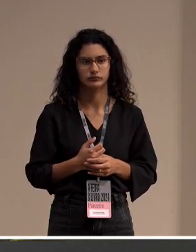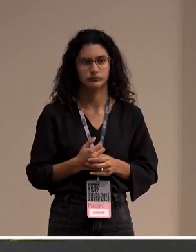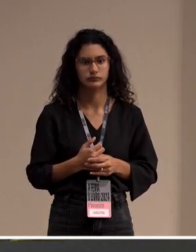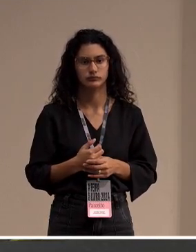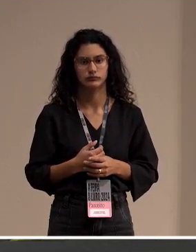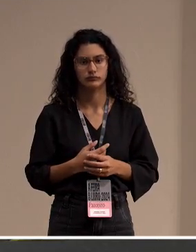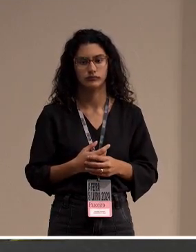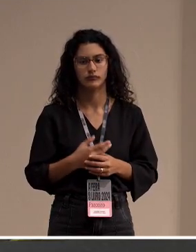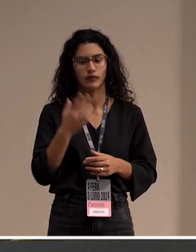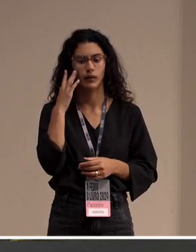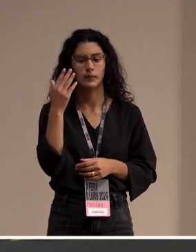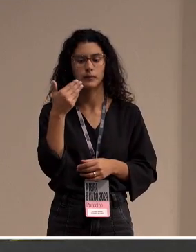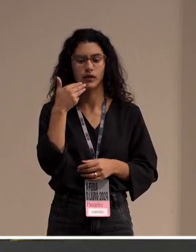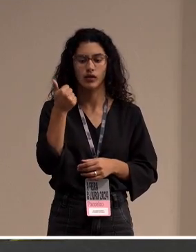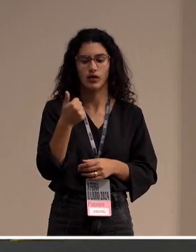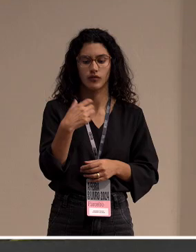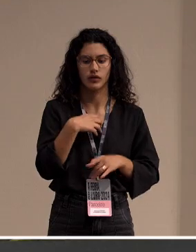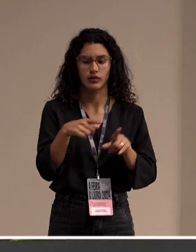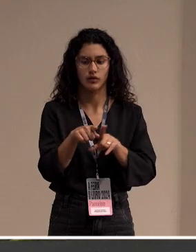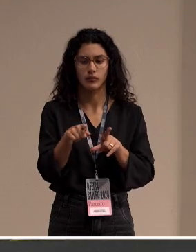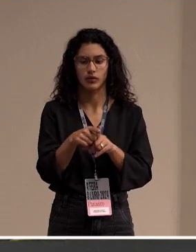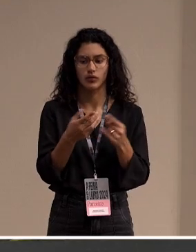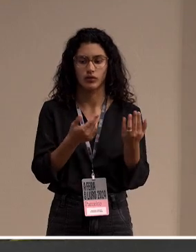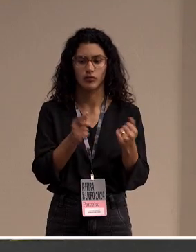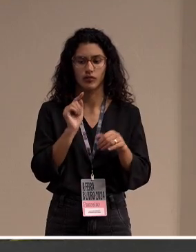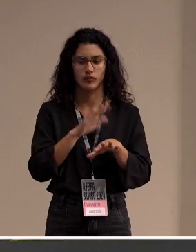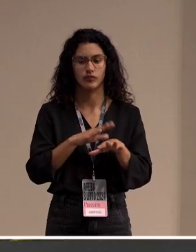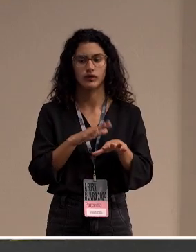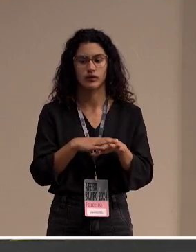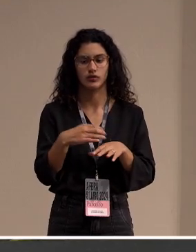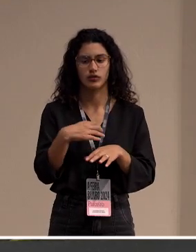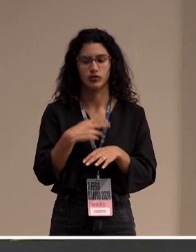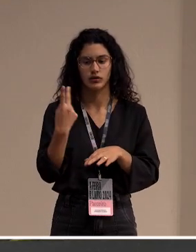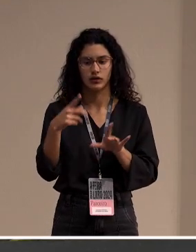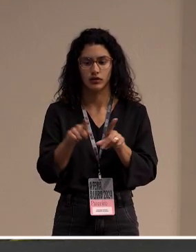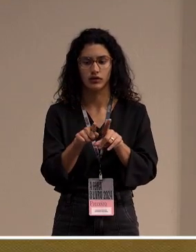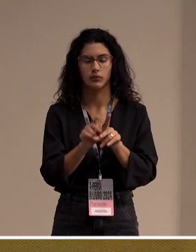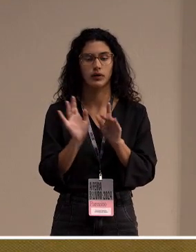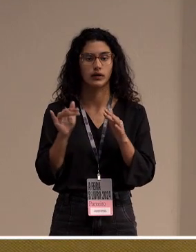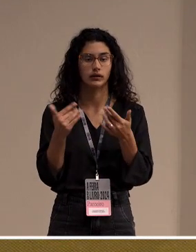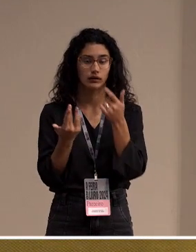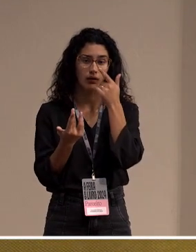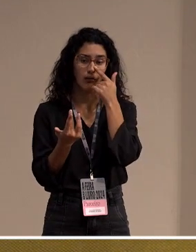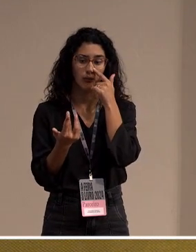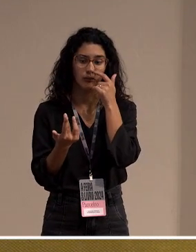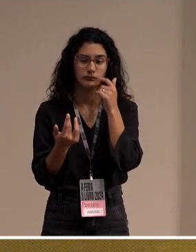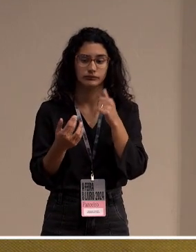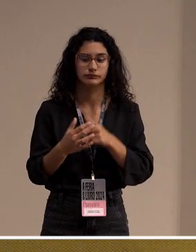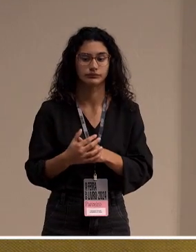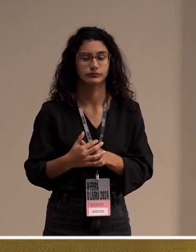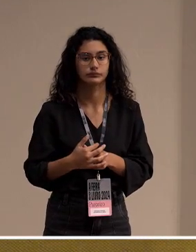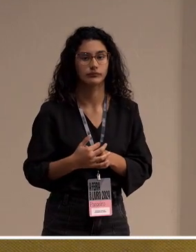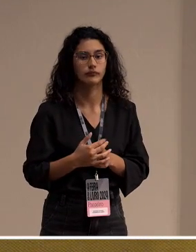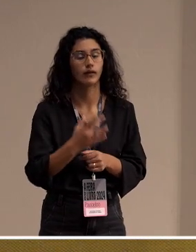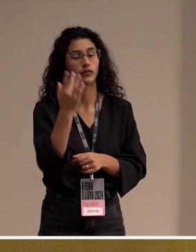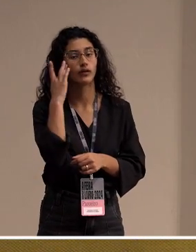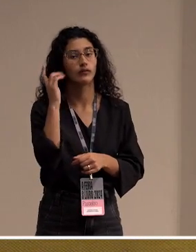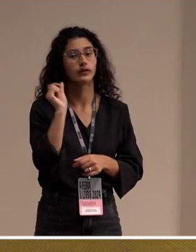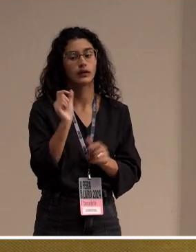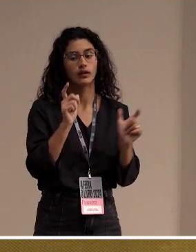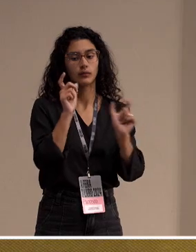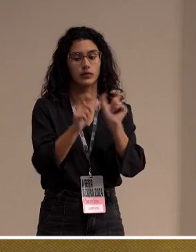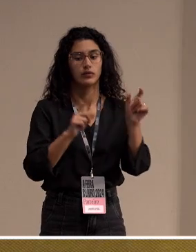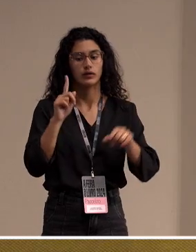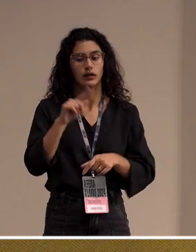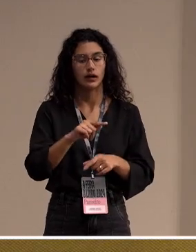Thomas Jefferson also wrote that black people were incapable of genuine loving relationships, that we were